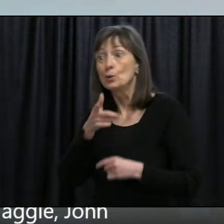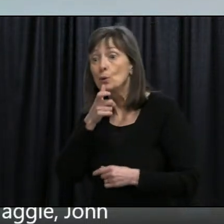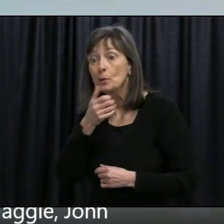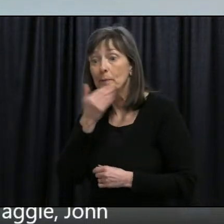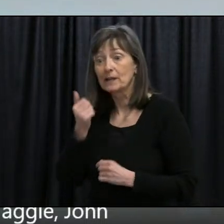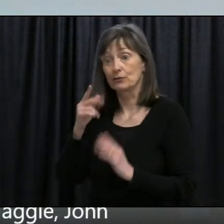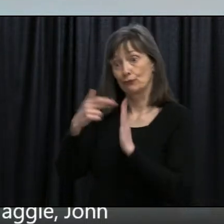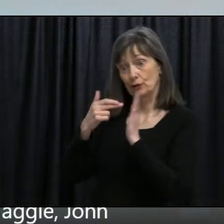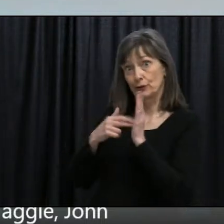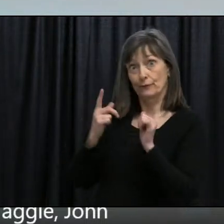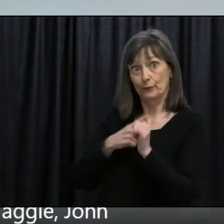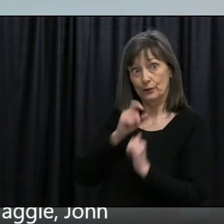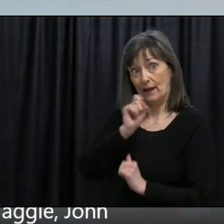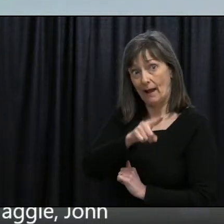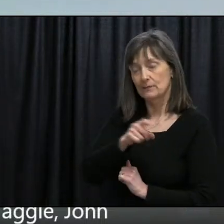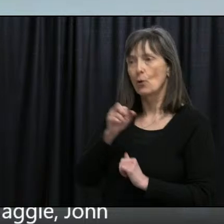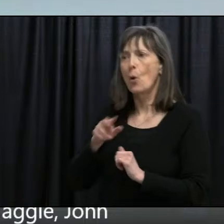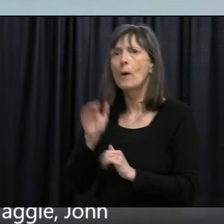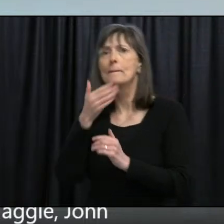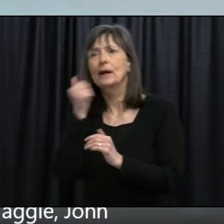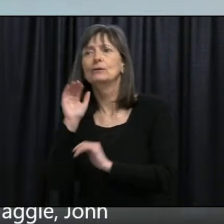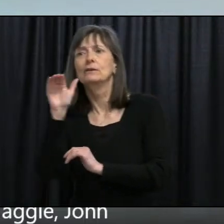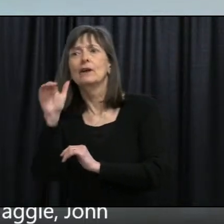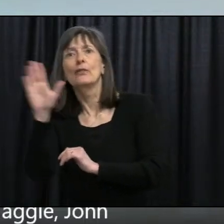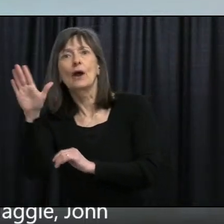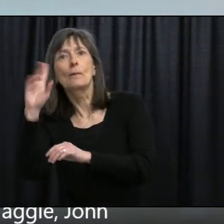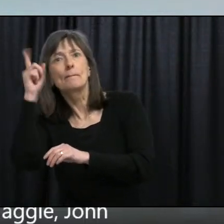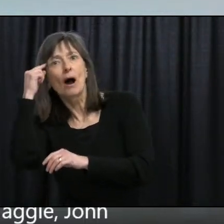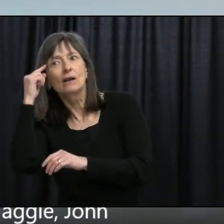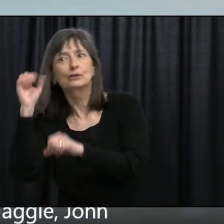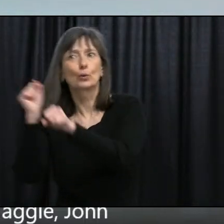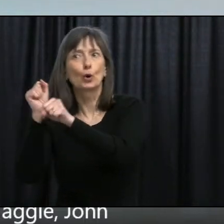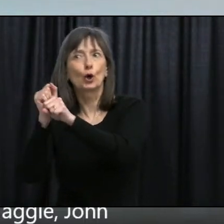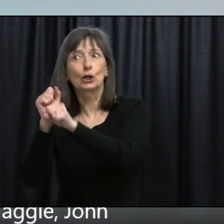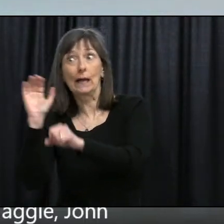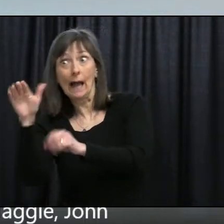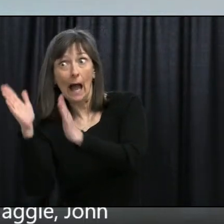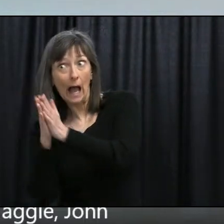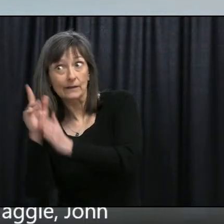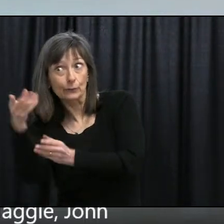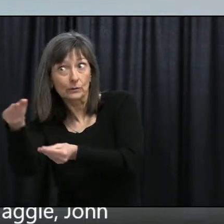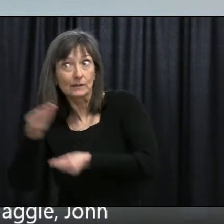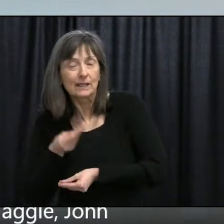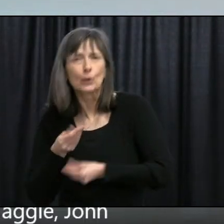to pre-register, or are we better going through their employer and through their